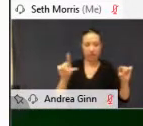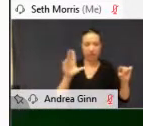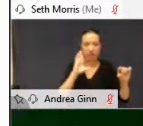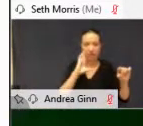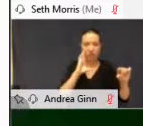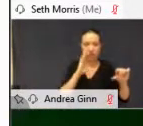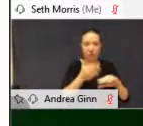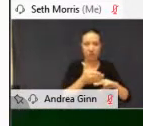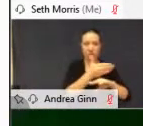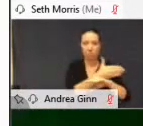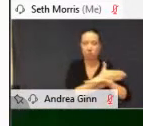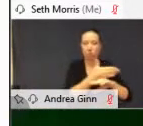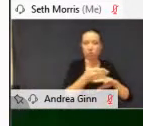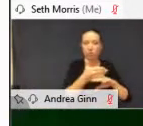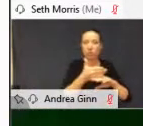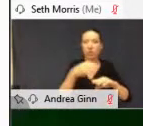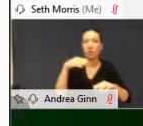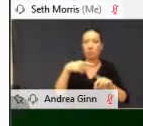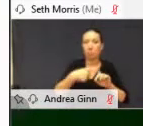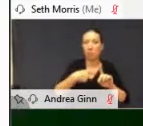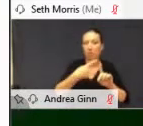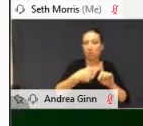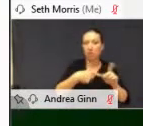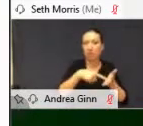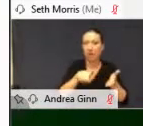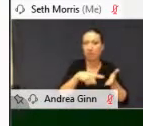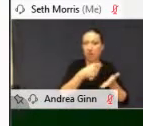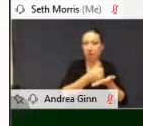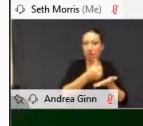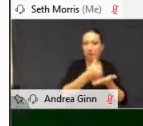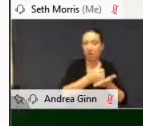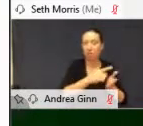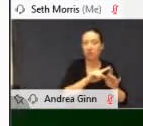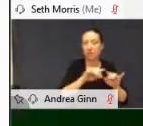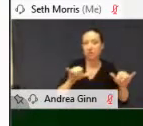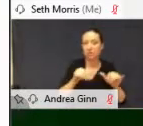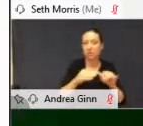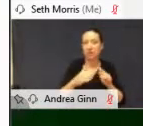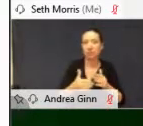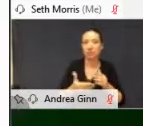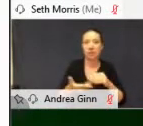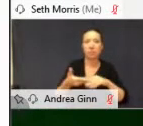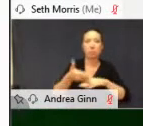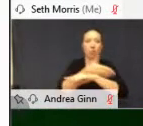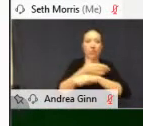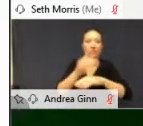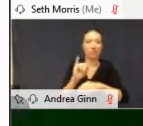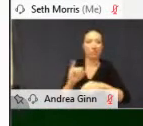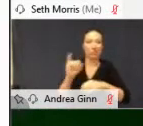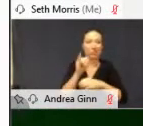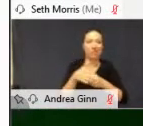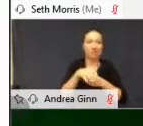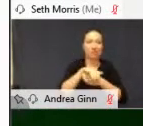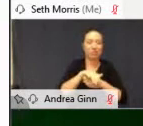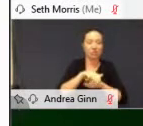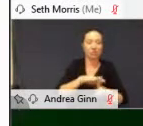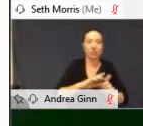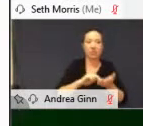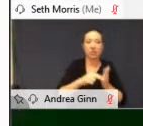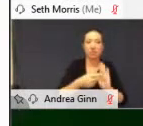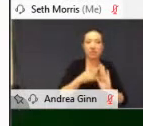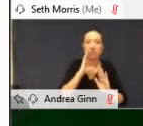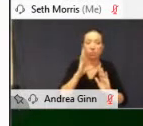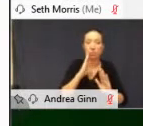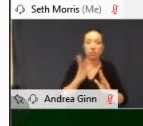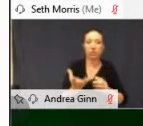sharing assistance for individuals. And the second option, that would cover 22,000